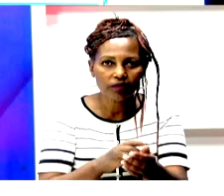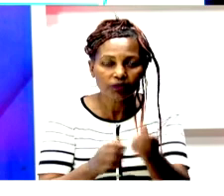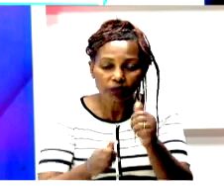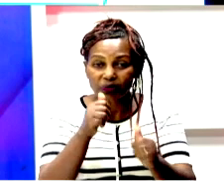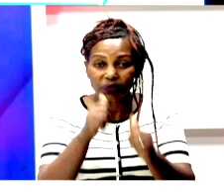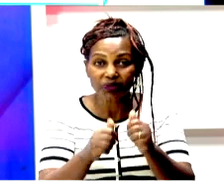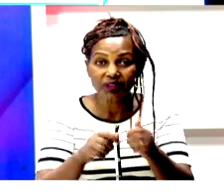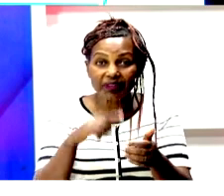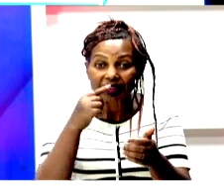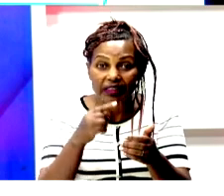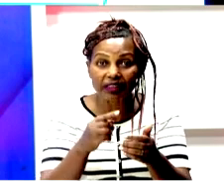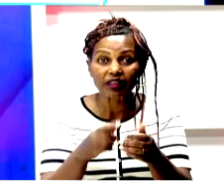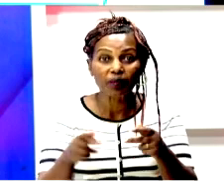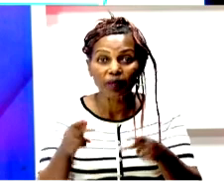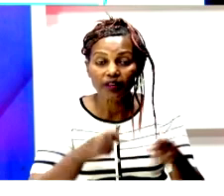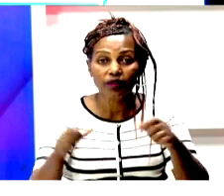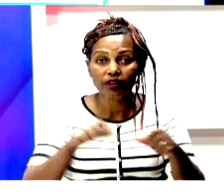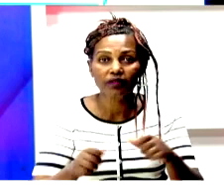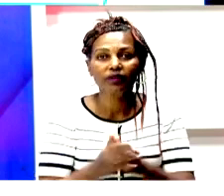she has baked bread.